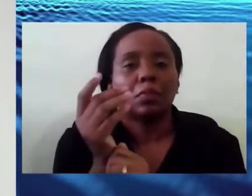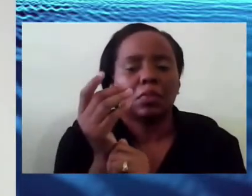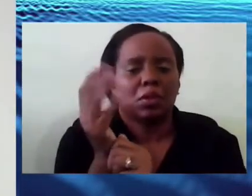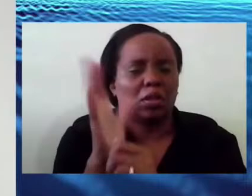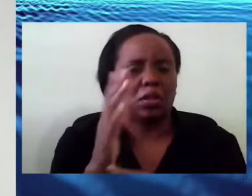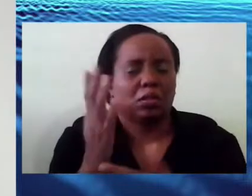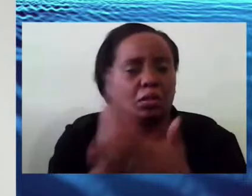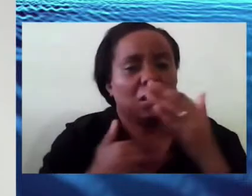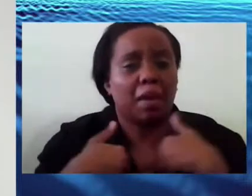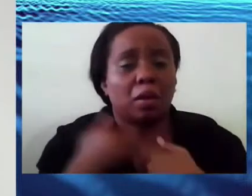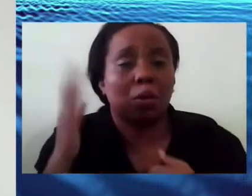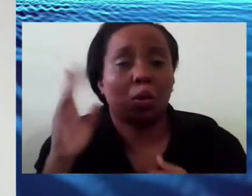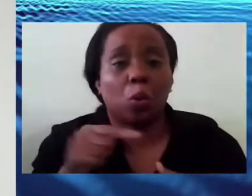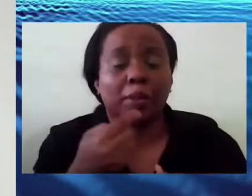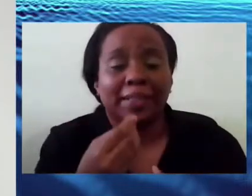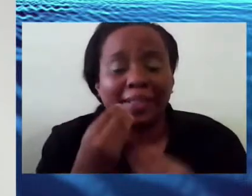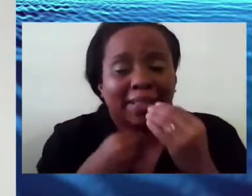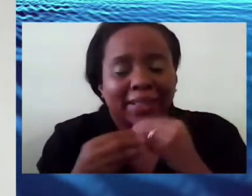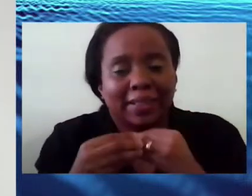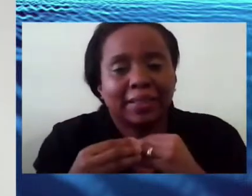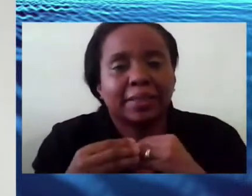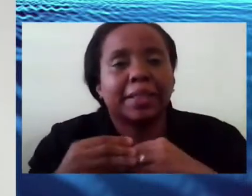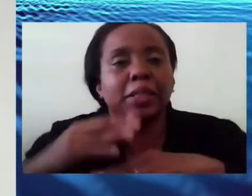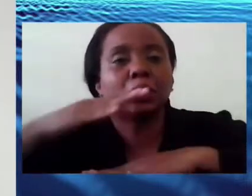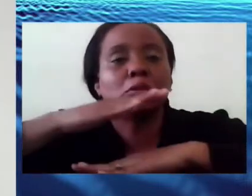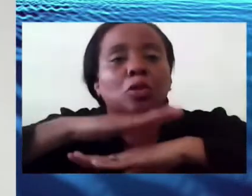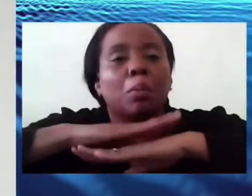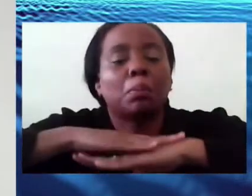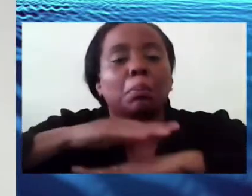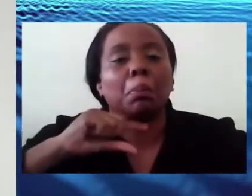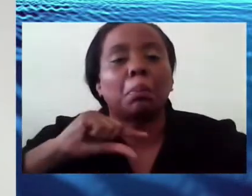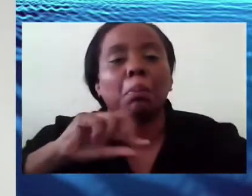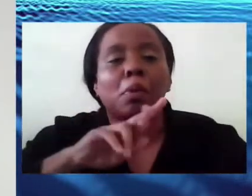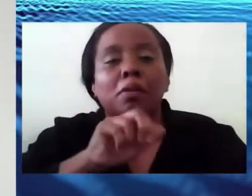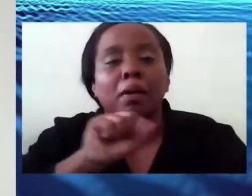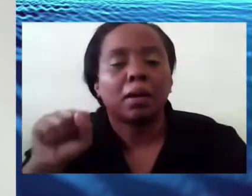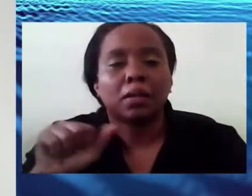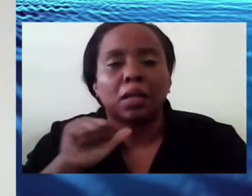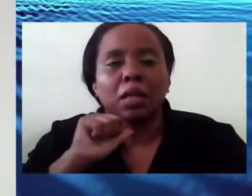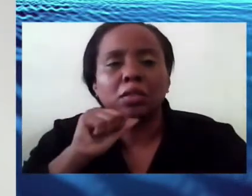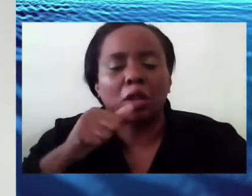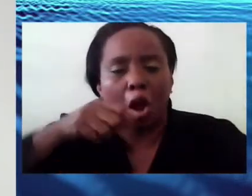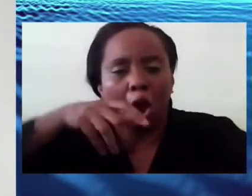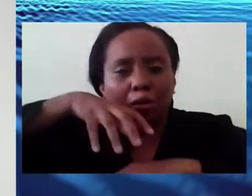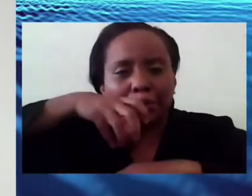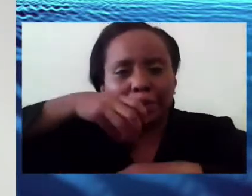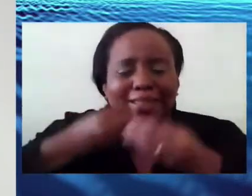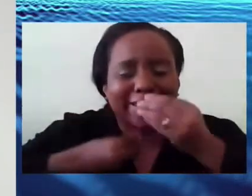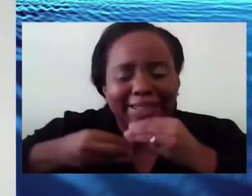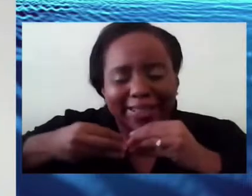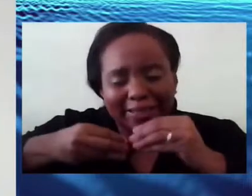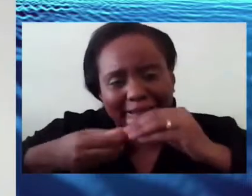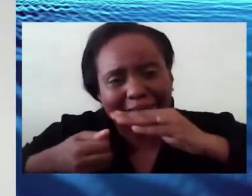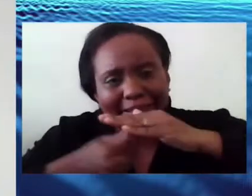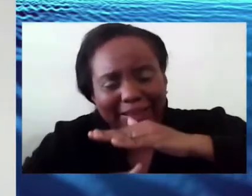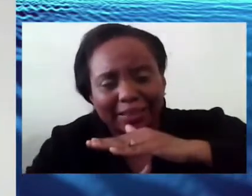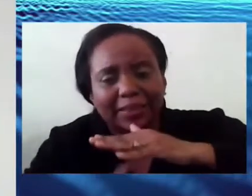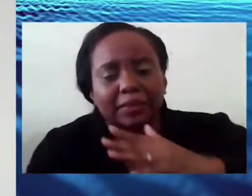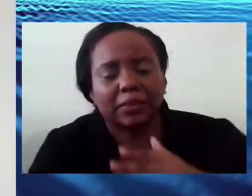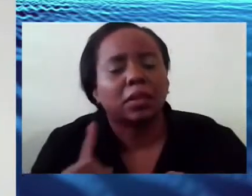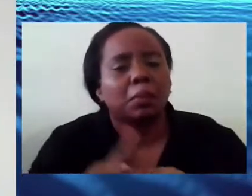where the ash is on the ground. But blowers to blow the ash off the grass, sprinklers or washers to wash the ash